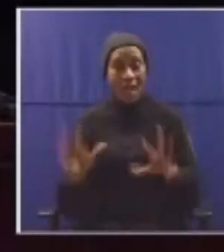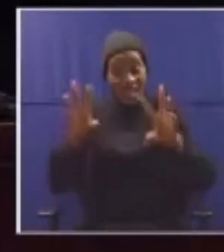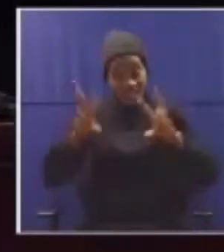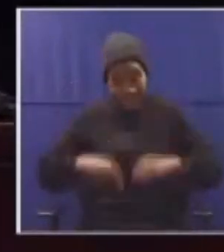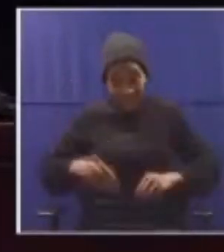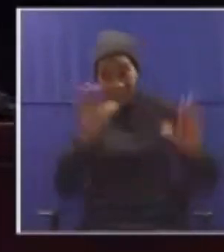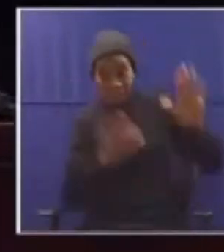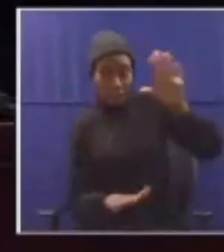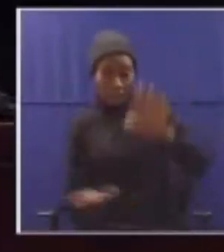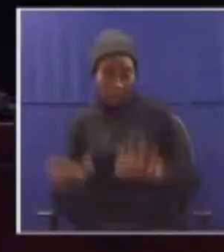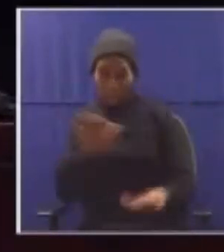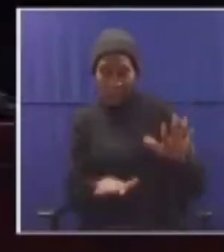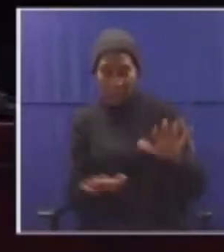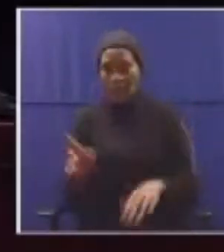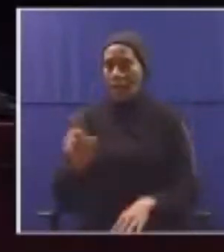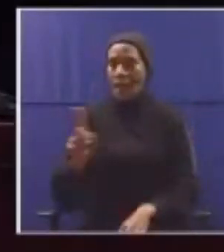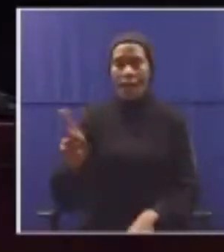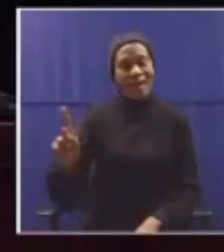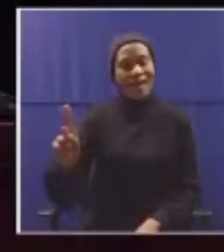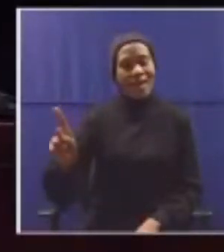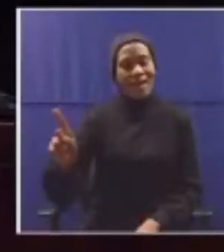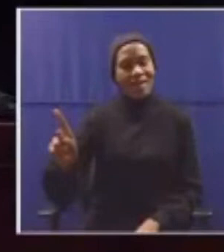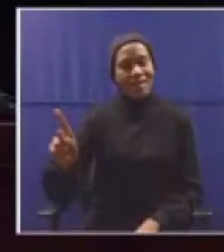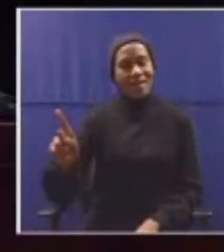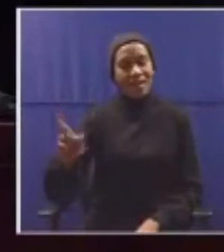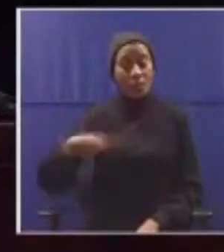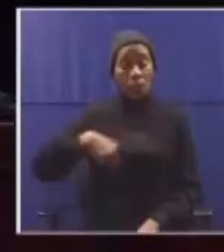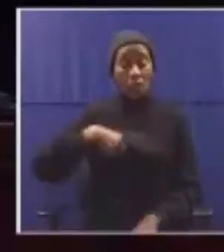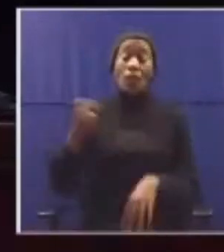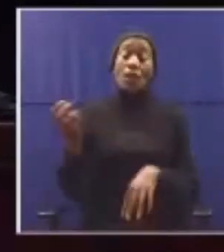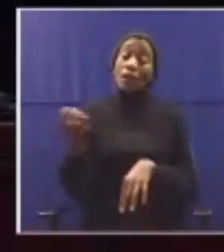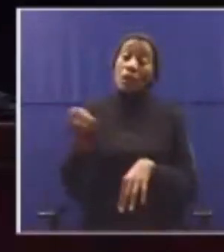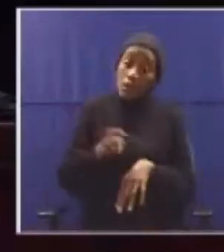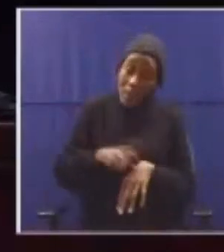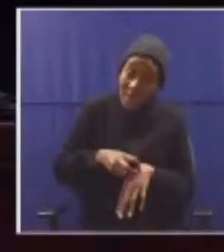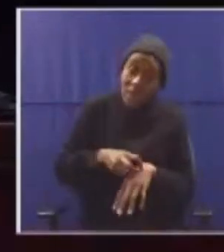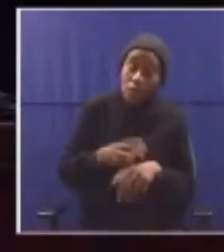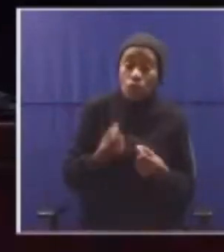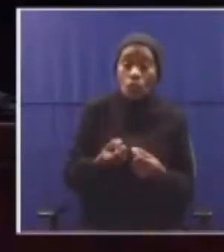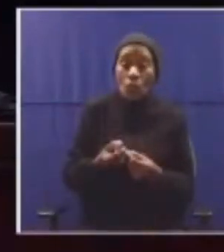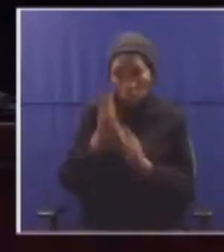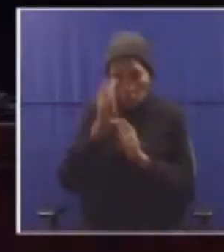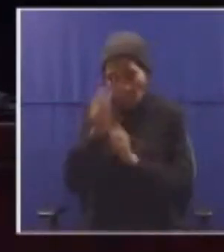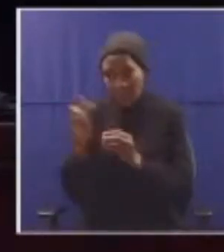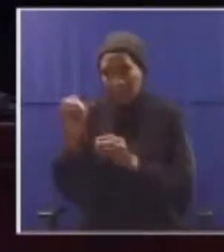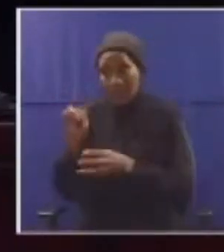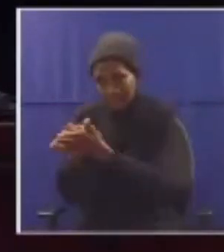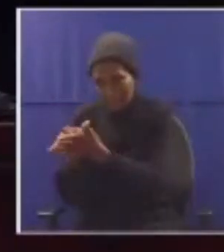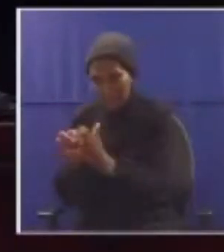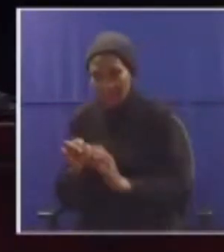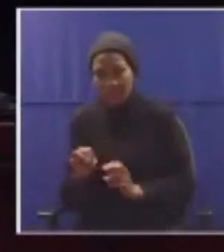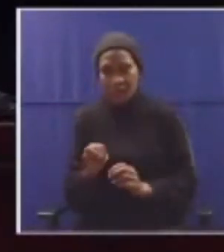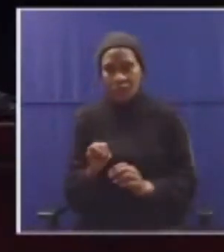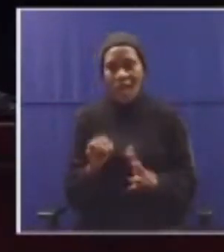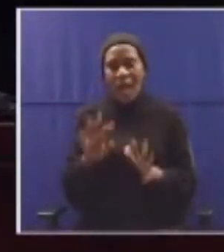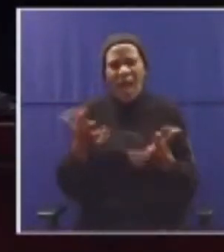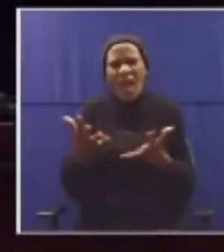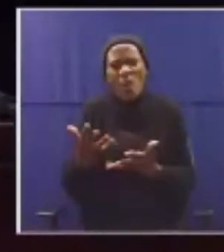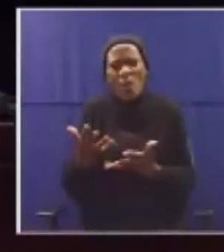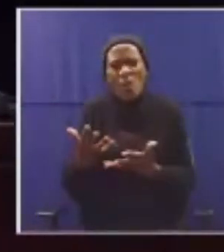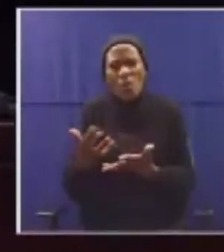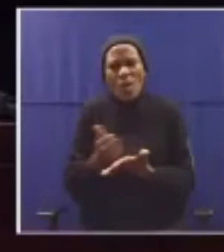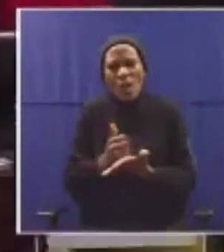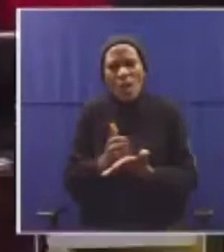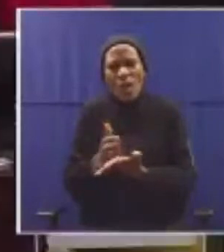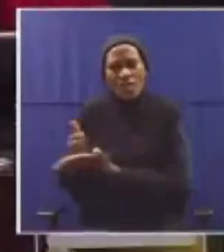disorder. What we need to do, Honorable Mkhaliphi, for our government,